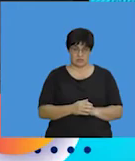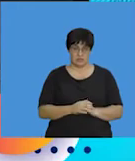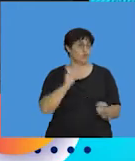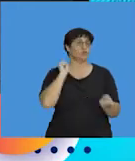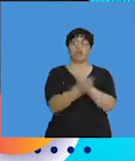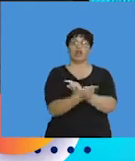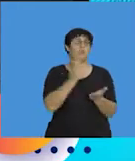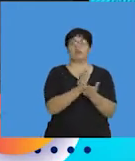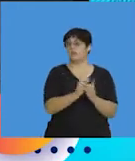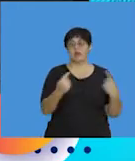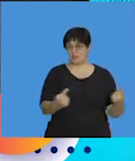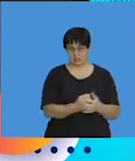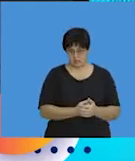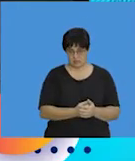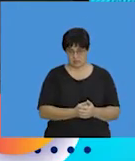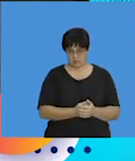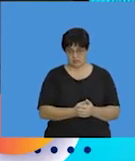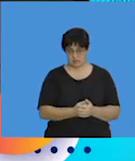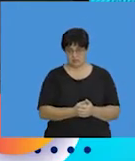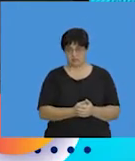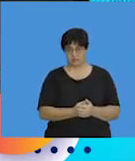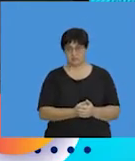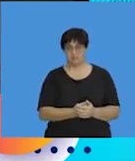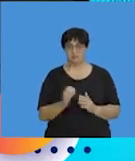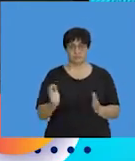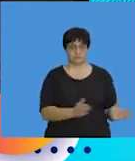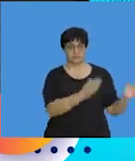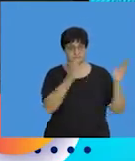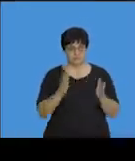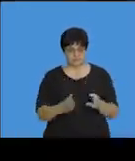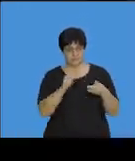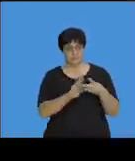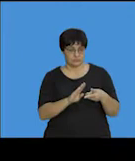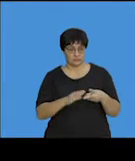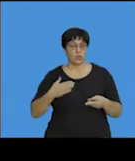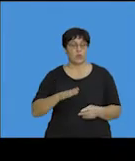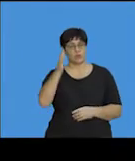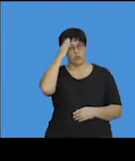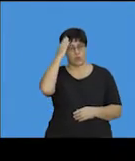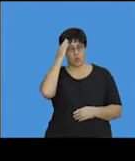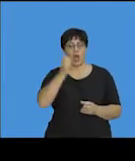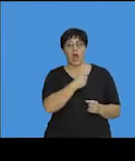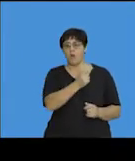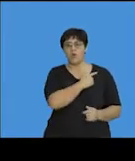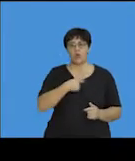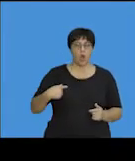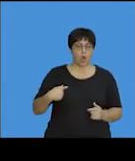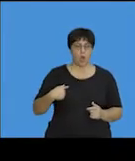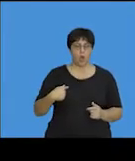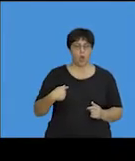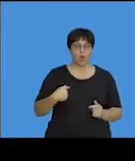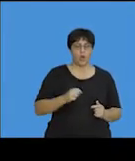question. It can't change. We can't change our mind, okay? Now they want to know the time it takes